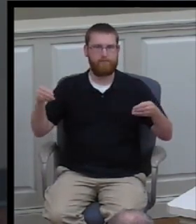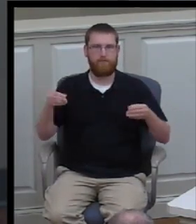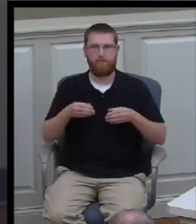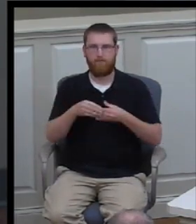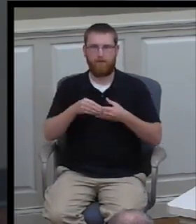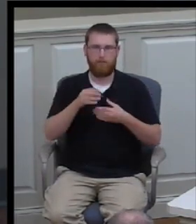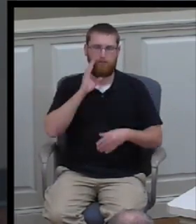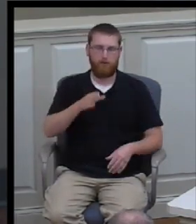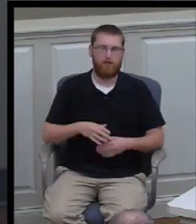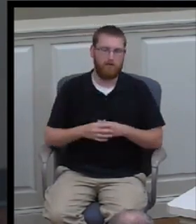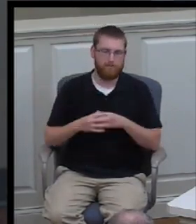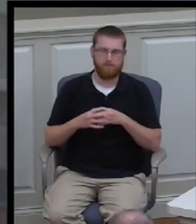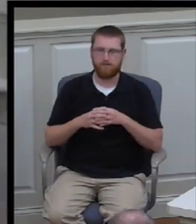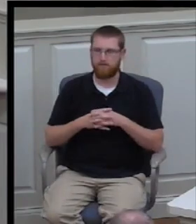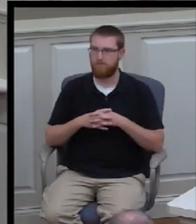well.